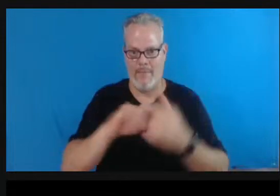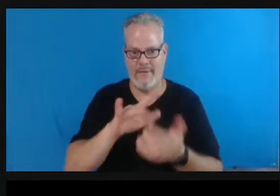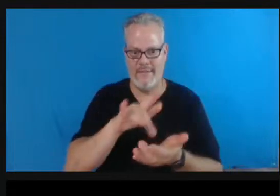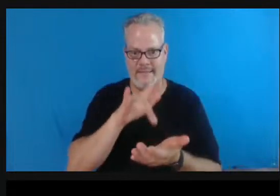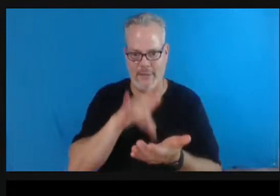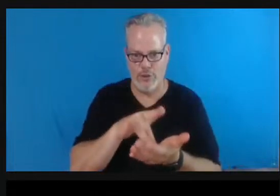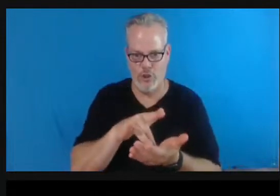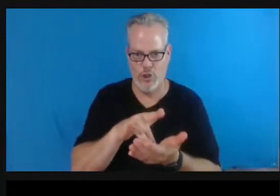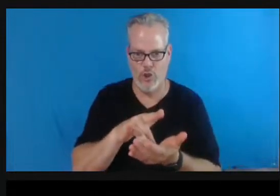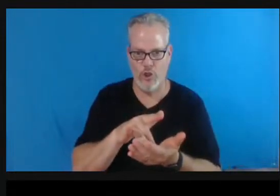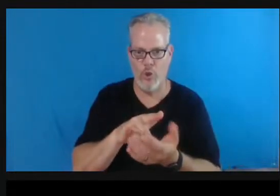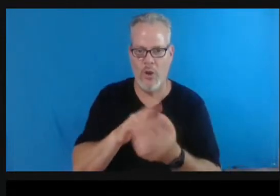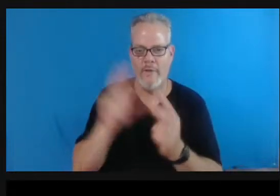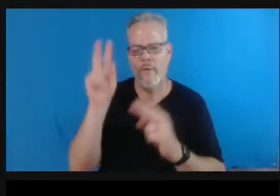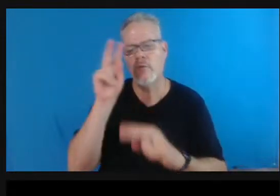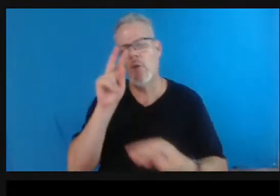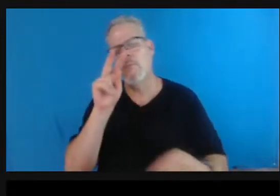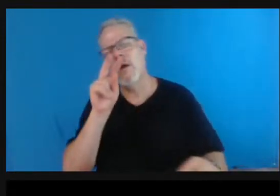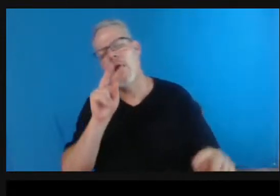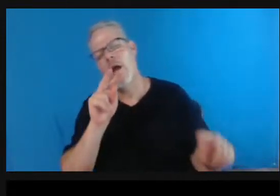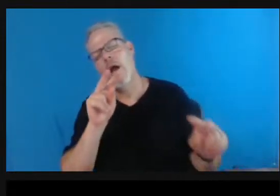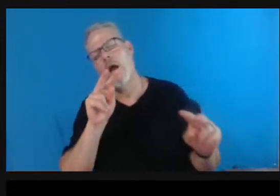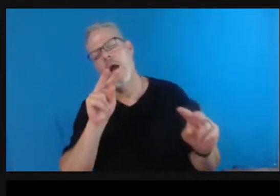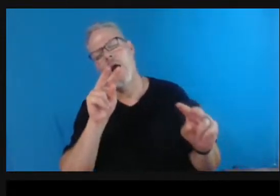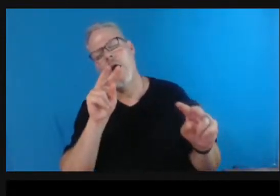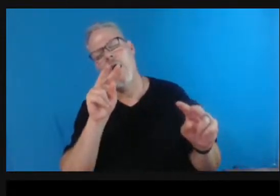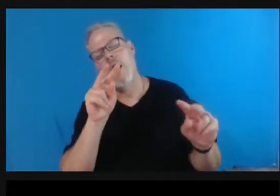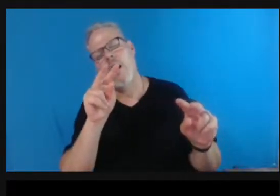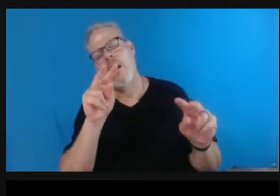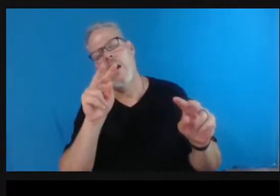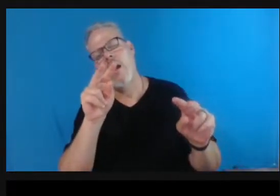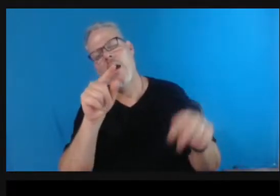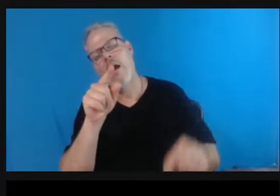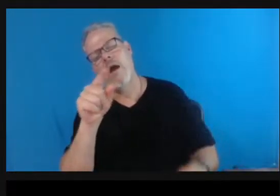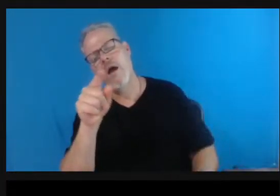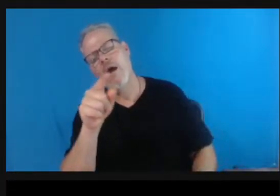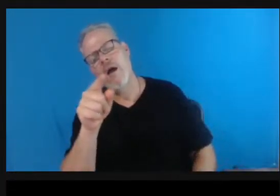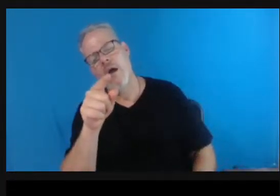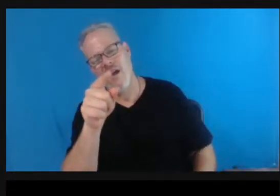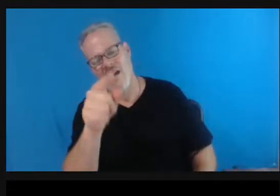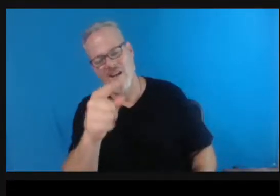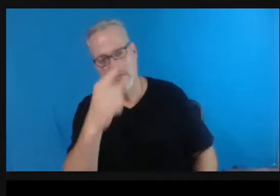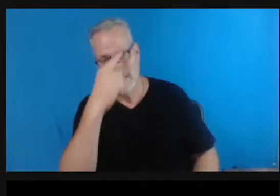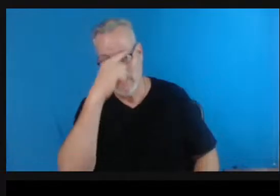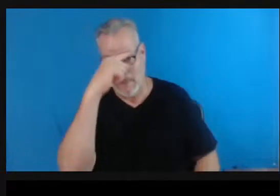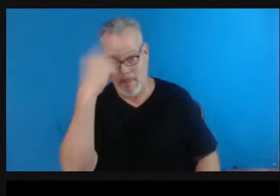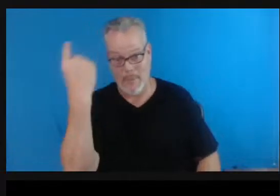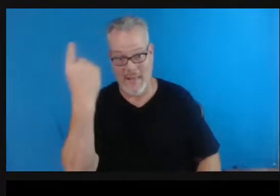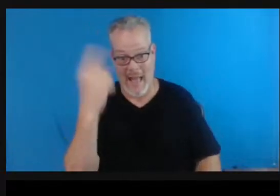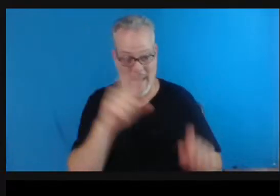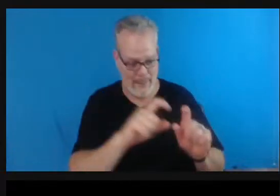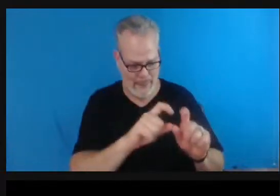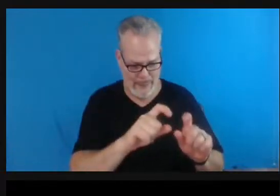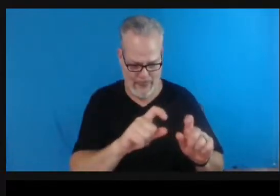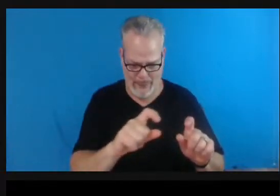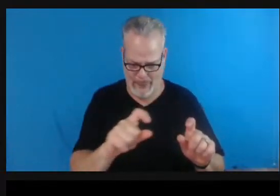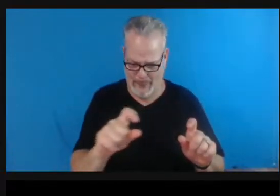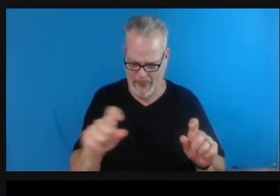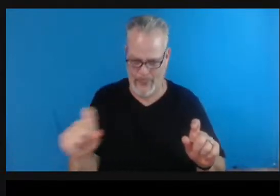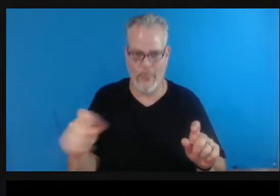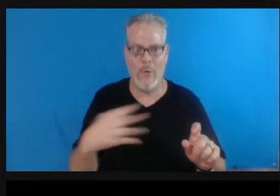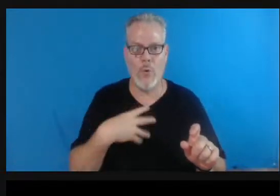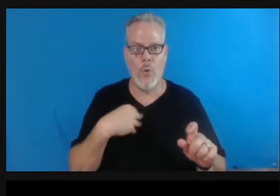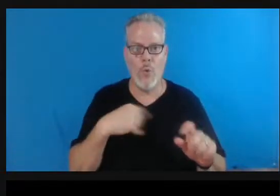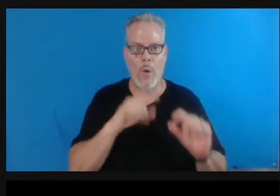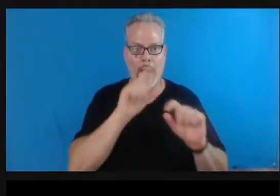kind of look further back. Look back in here, this black stripe in here with the white around it. You can see that's